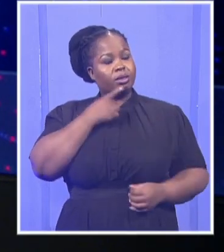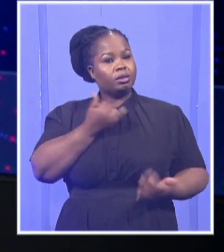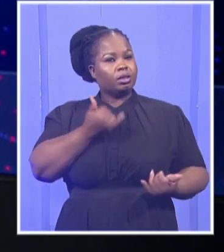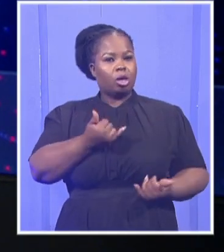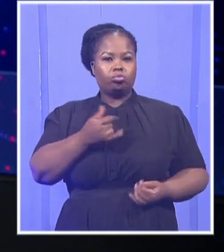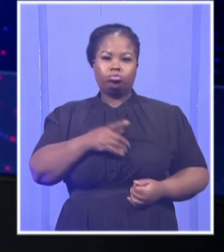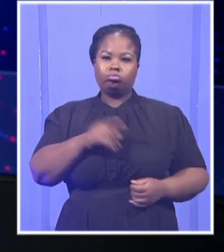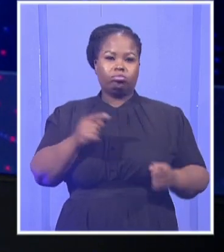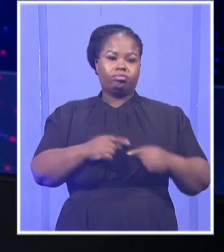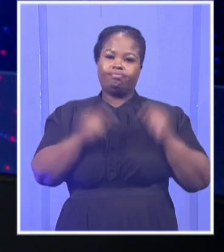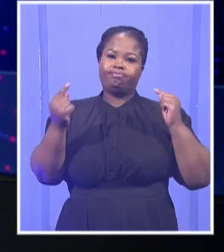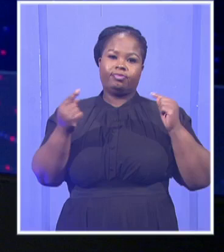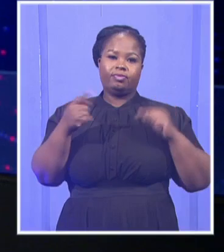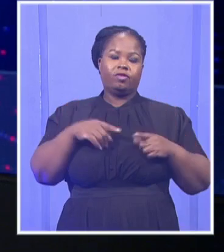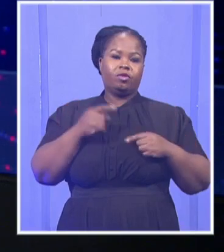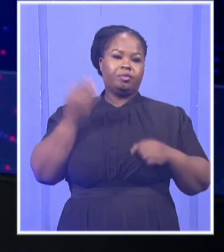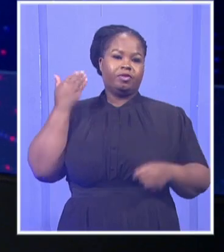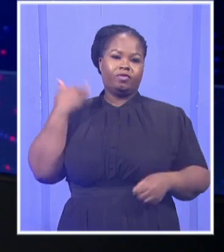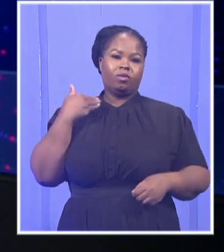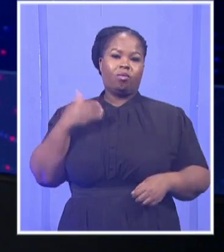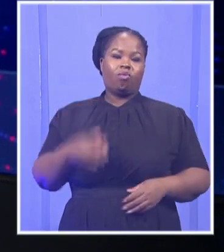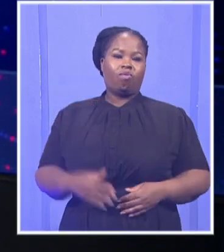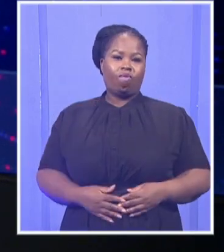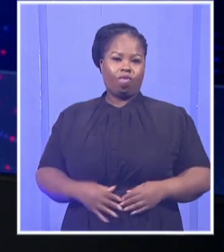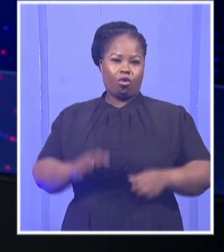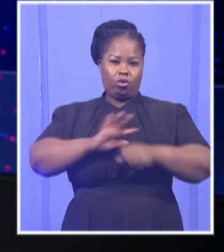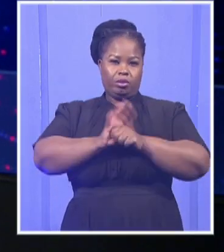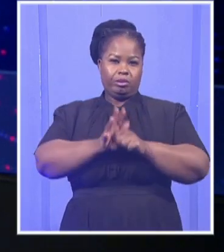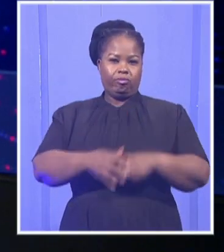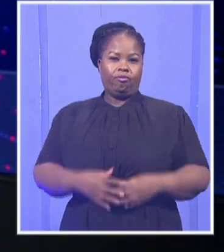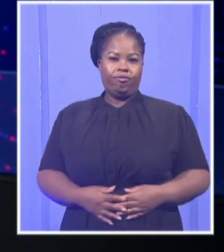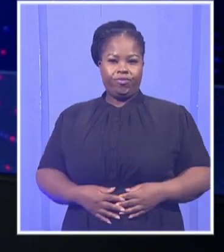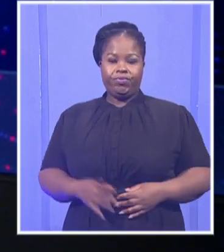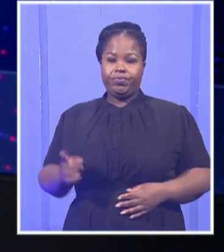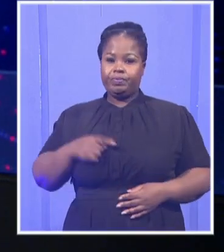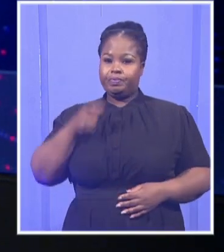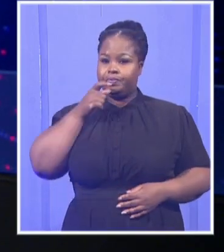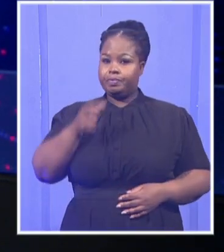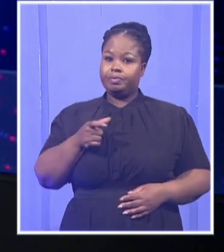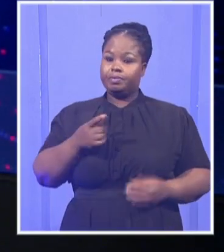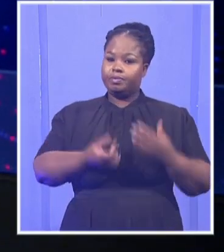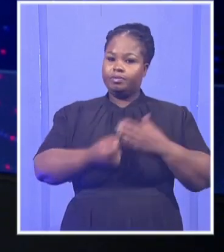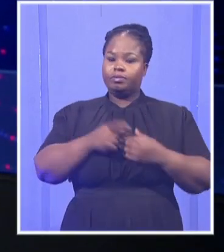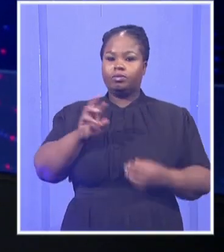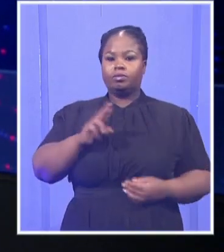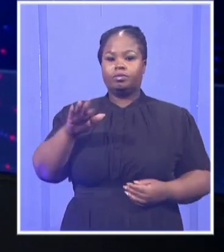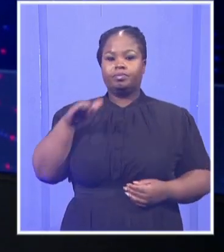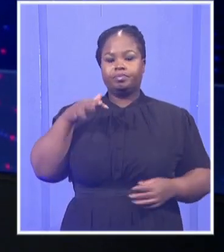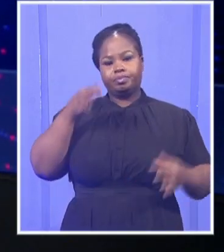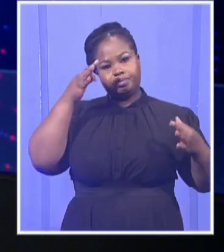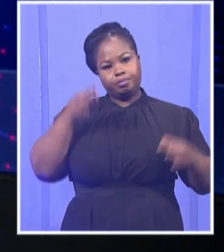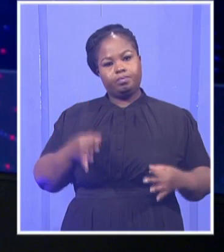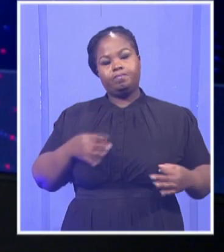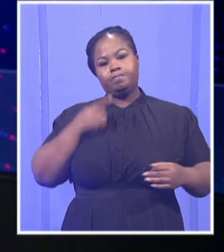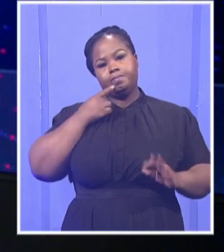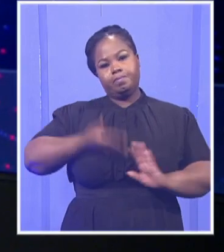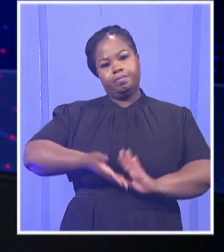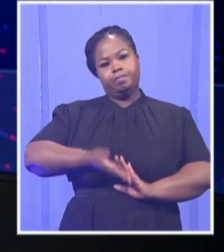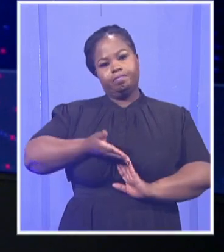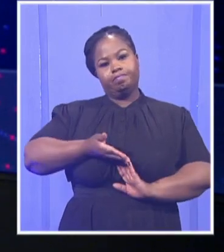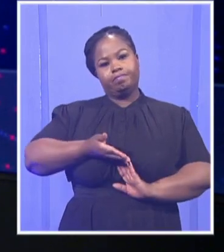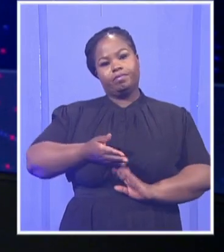too different from the levels prior to the COVID pandemic. His comments follow the Reserve Bank's decision to increase